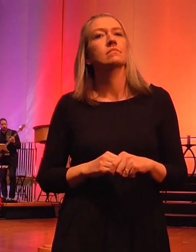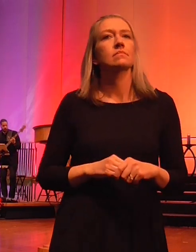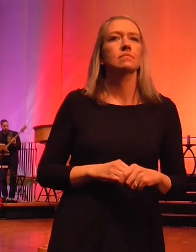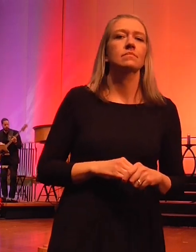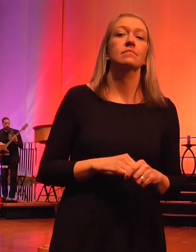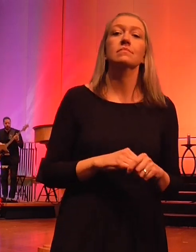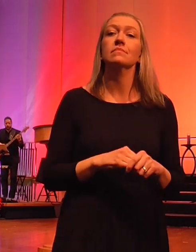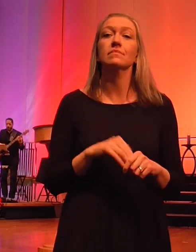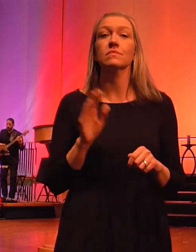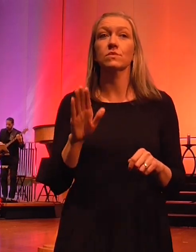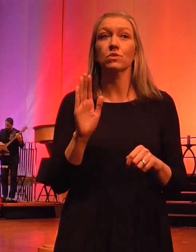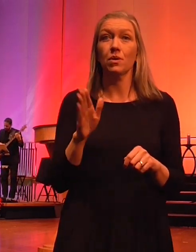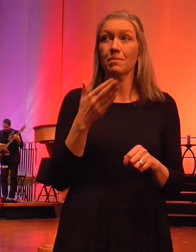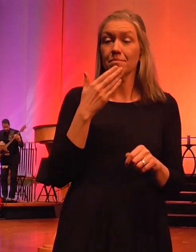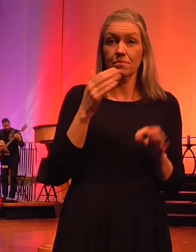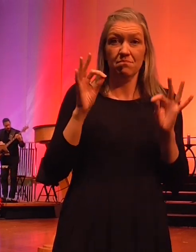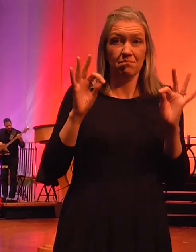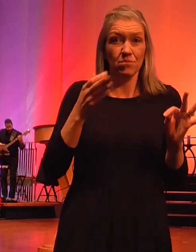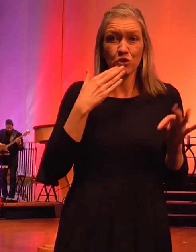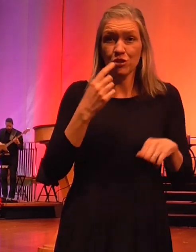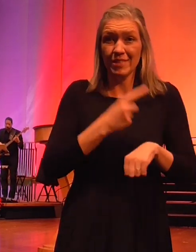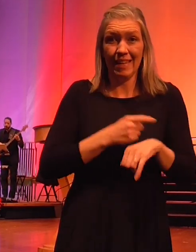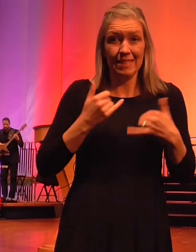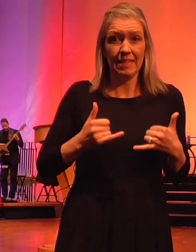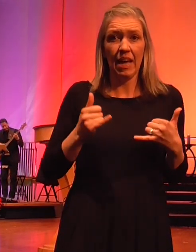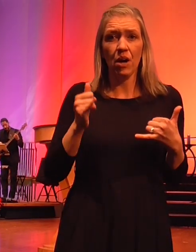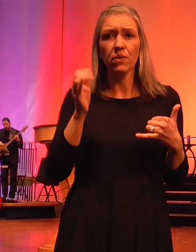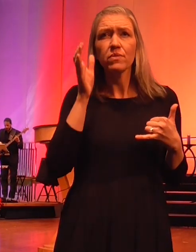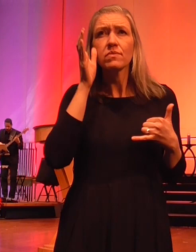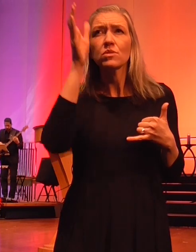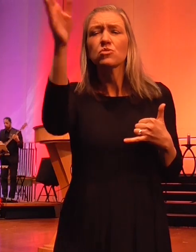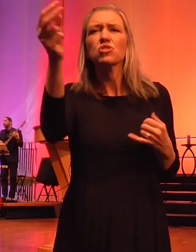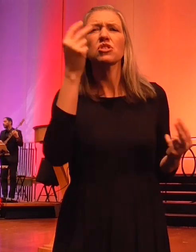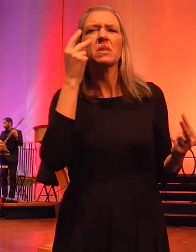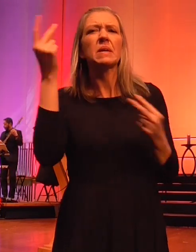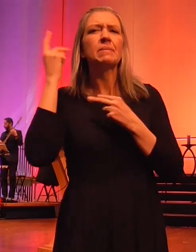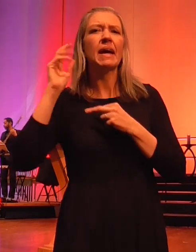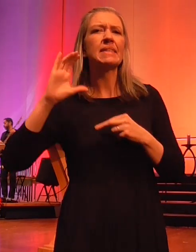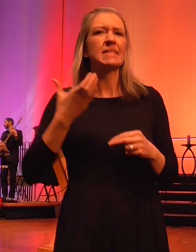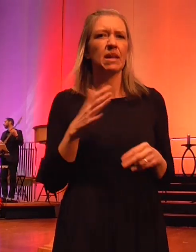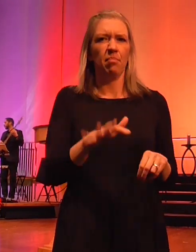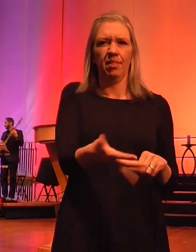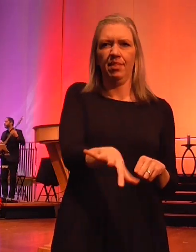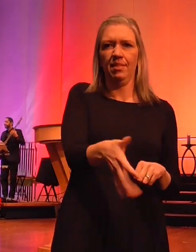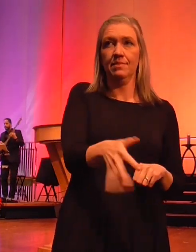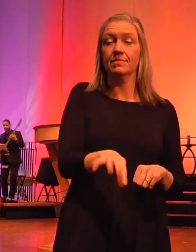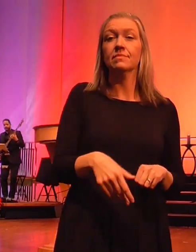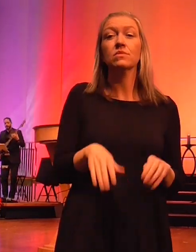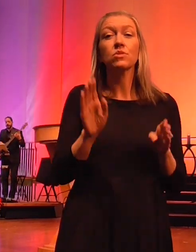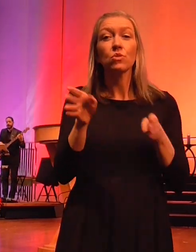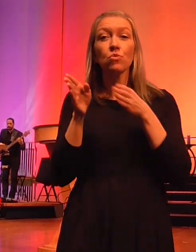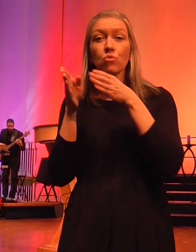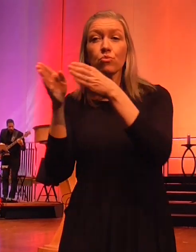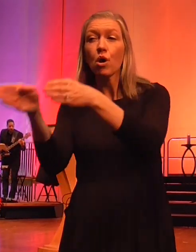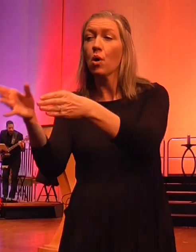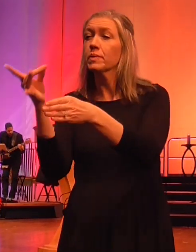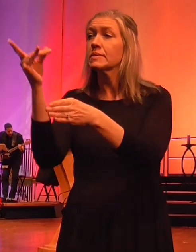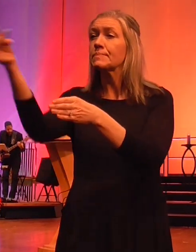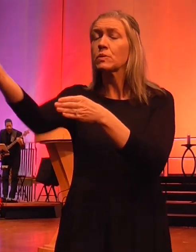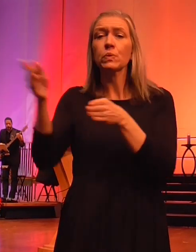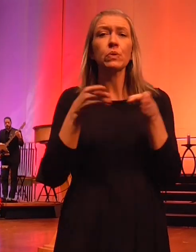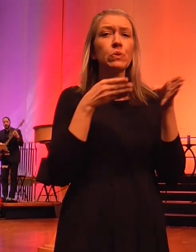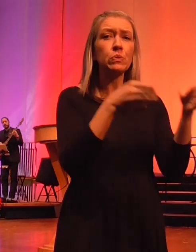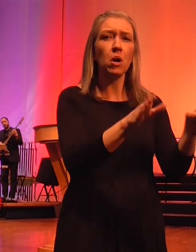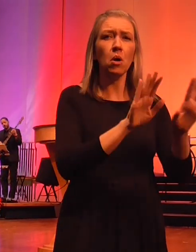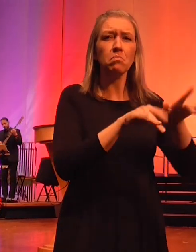And may the best of your todays be the worst of your tomorrow. Oh, and may the road less paved be the